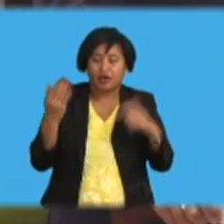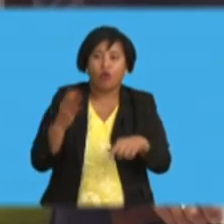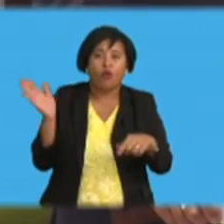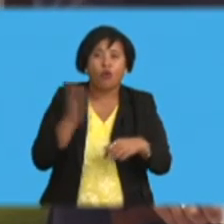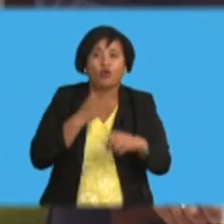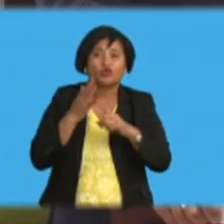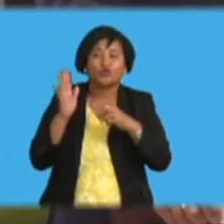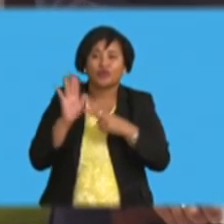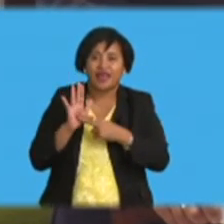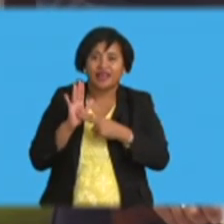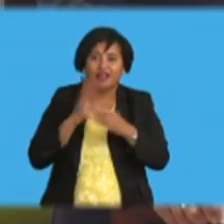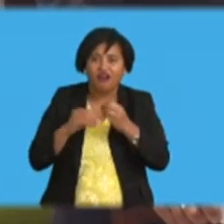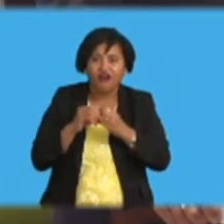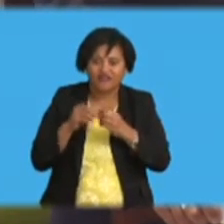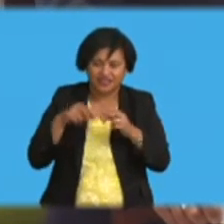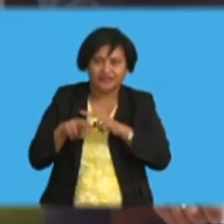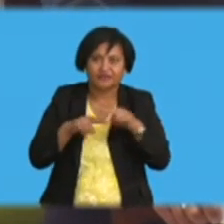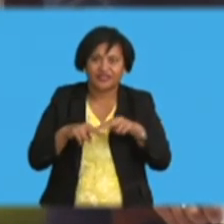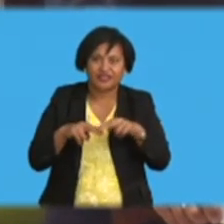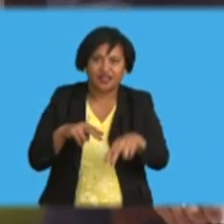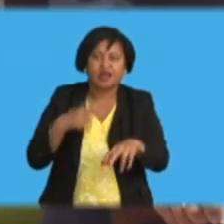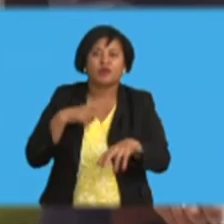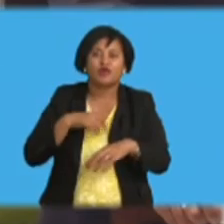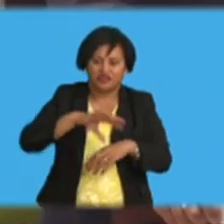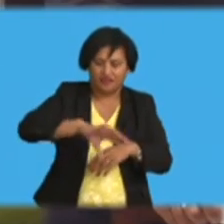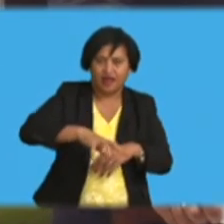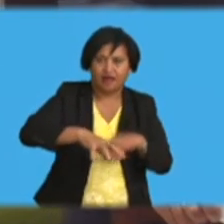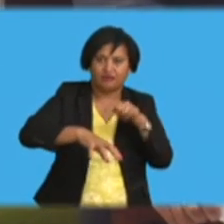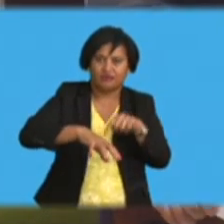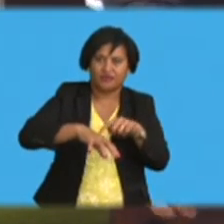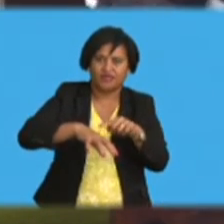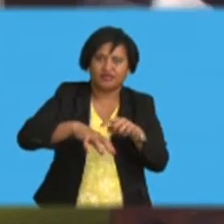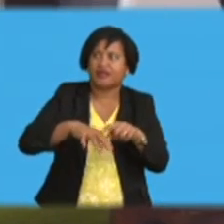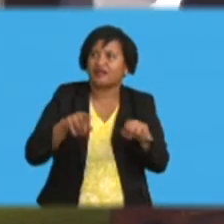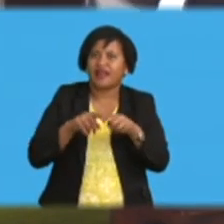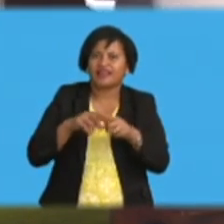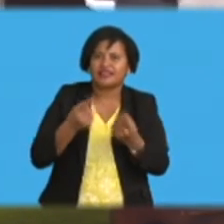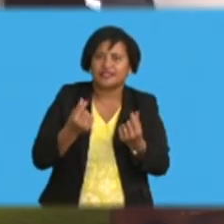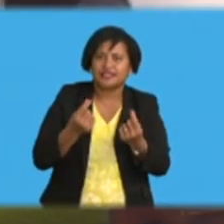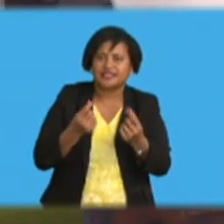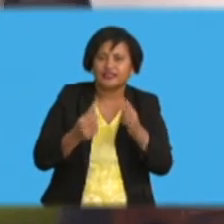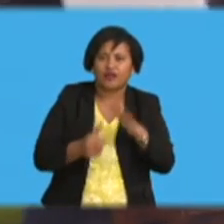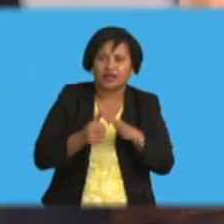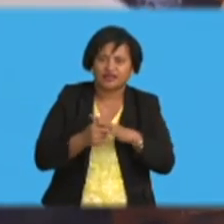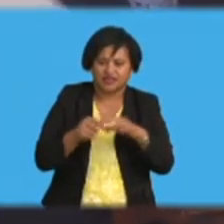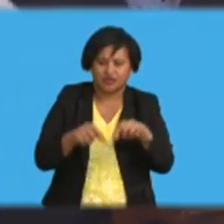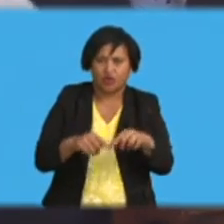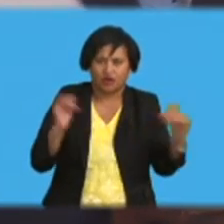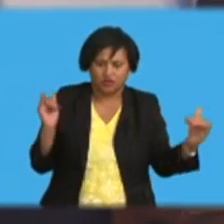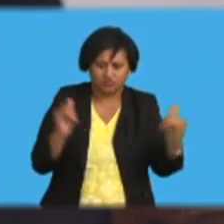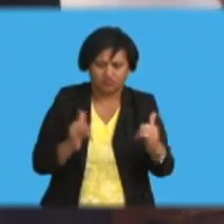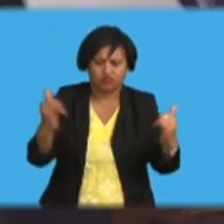because of its connectivity. All of these things interconnect, Madam Speaker, and I wish, Madam Speaker, that they realize that we need to carry out